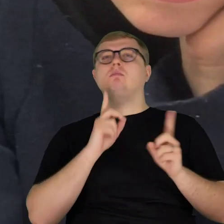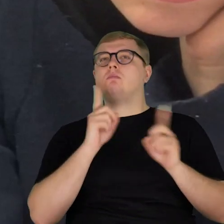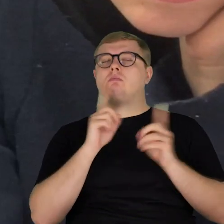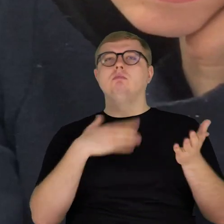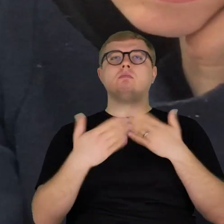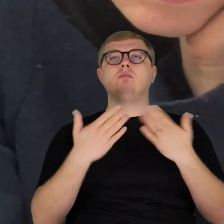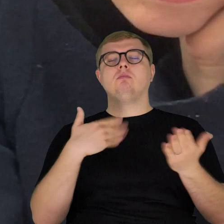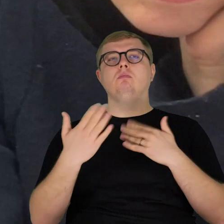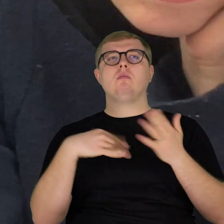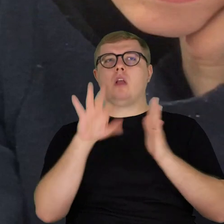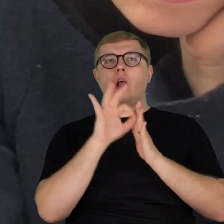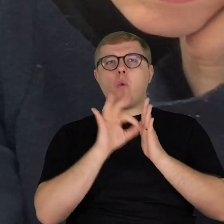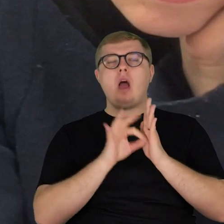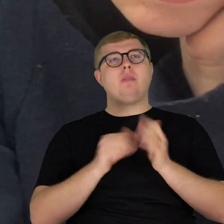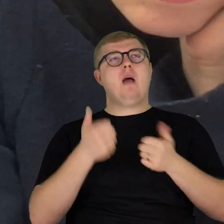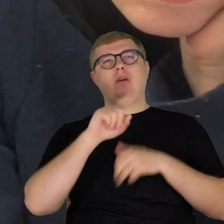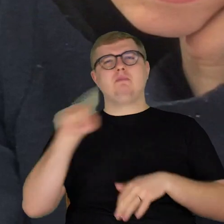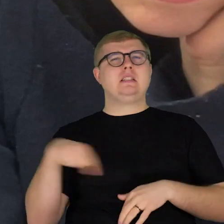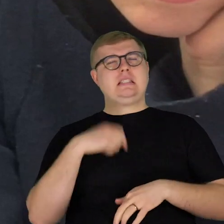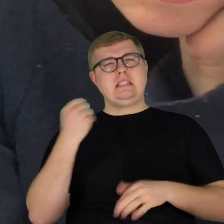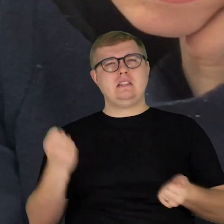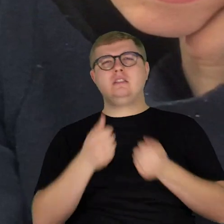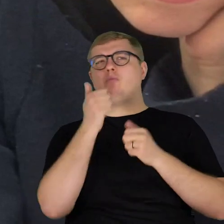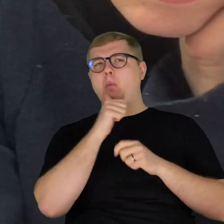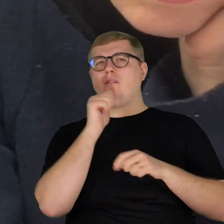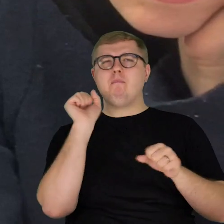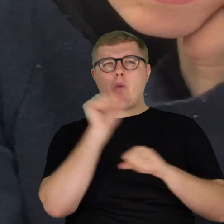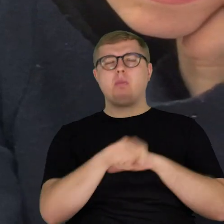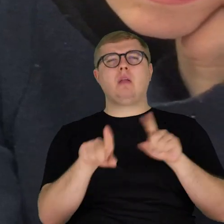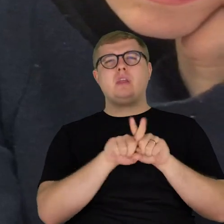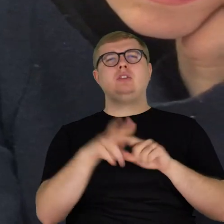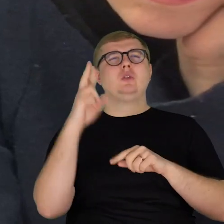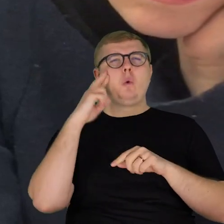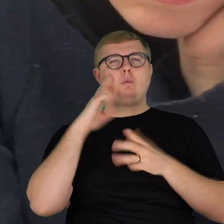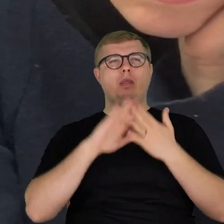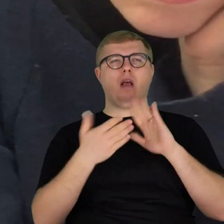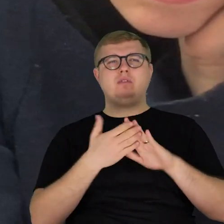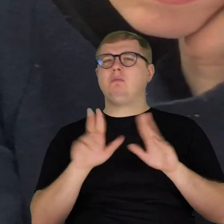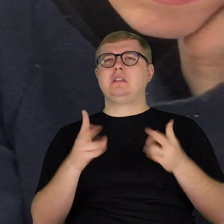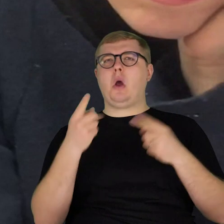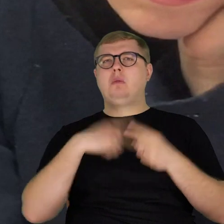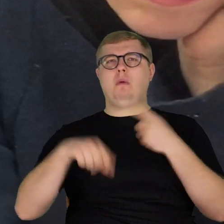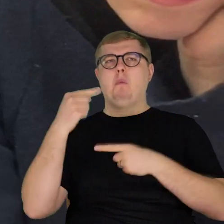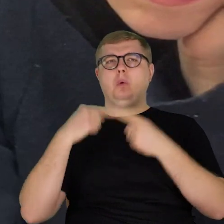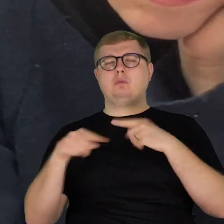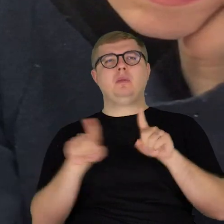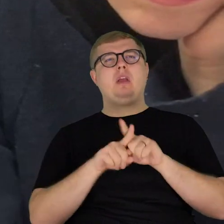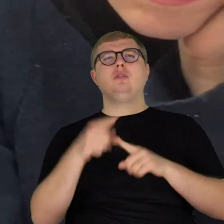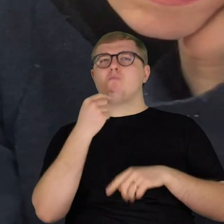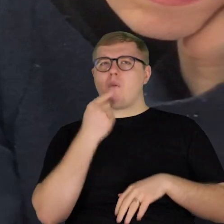regularly and be determined to sort of try and overcome and understand each other, understand where we were each coming from. When we said